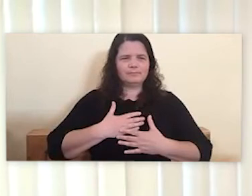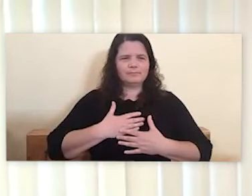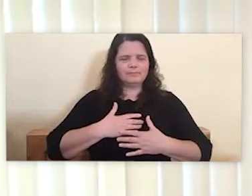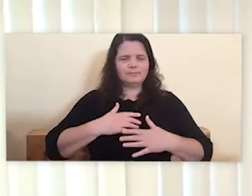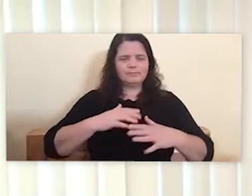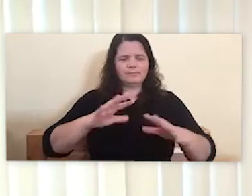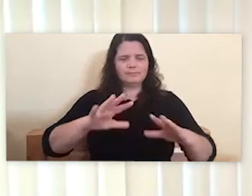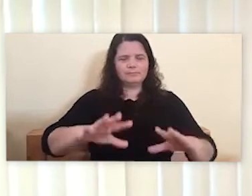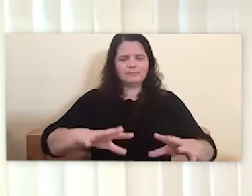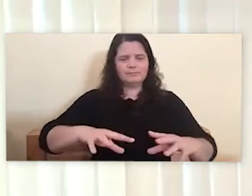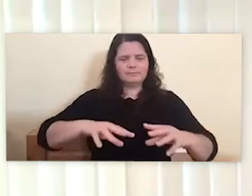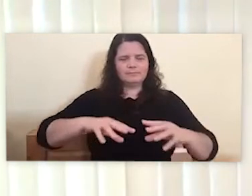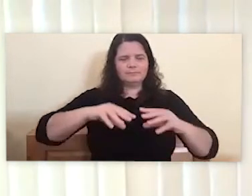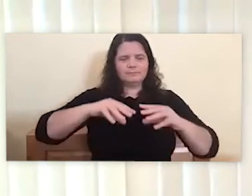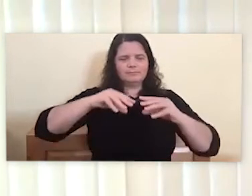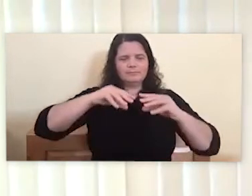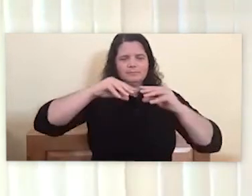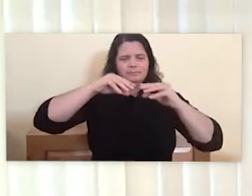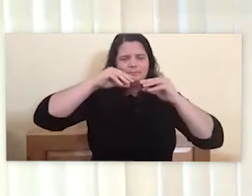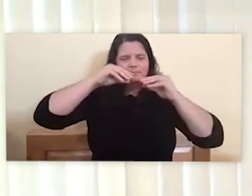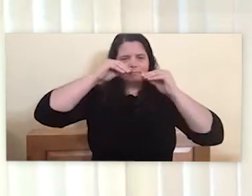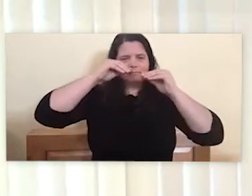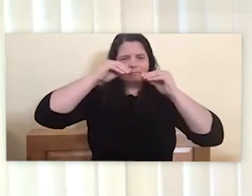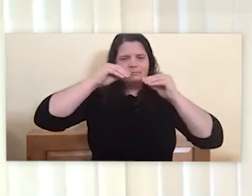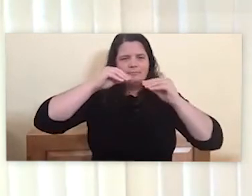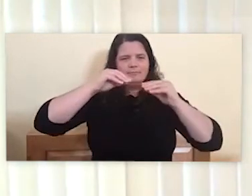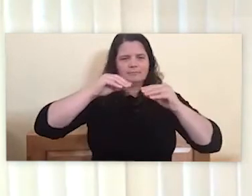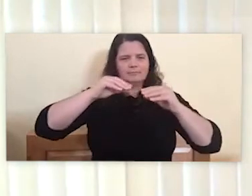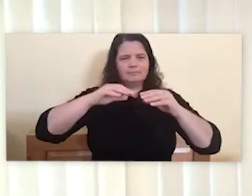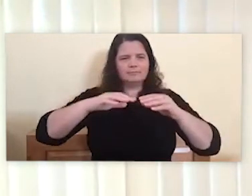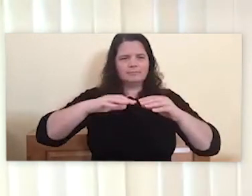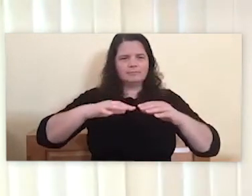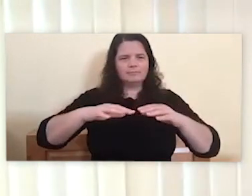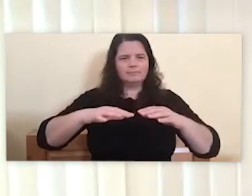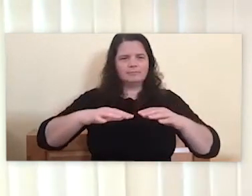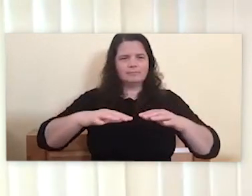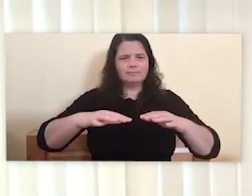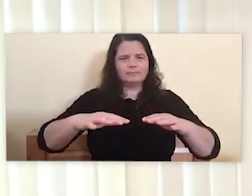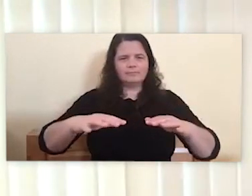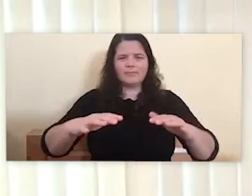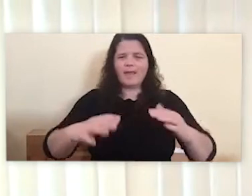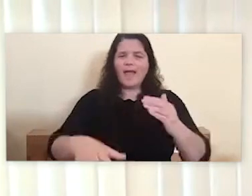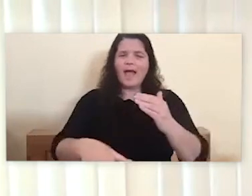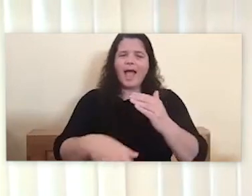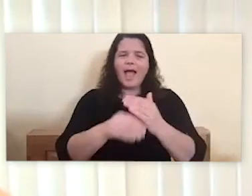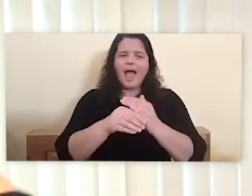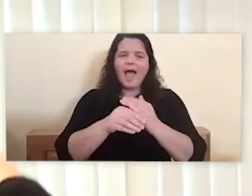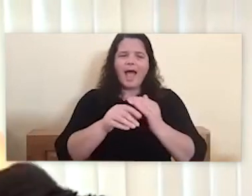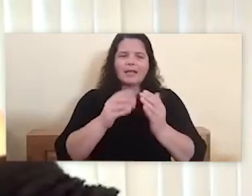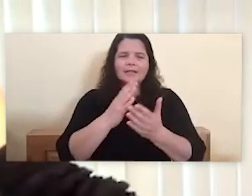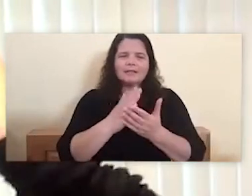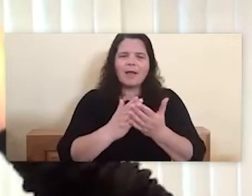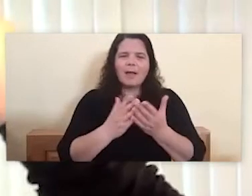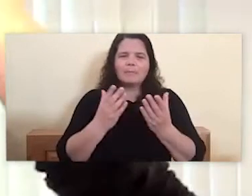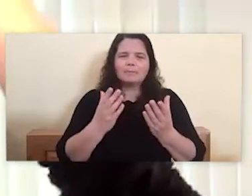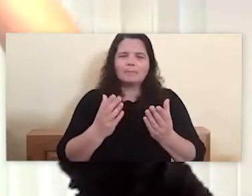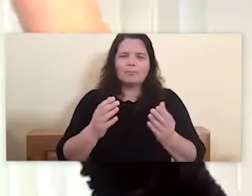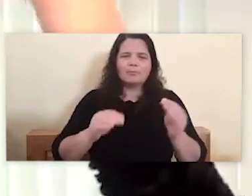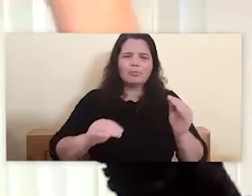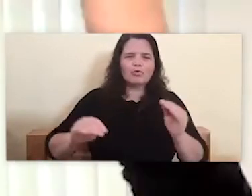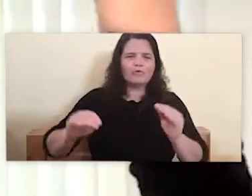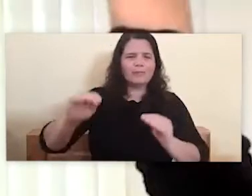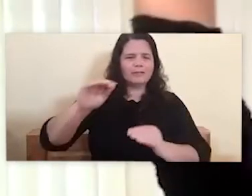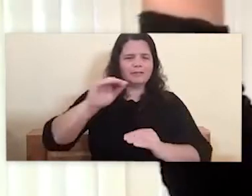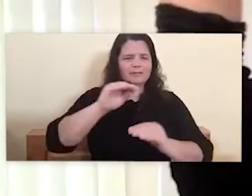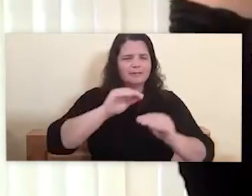Perhaps for just a moment or two, adding a intentional movement that might remind your body that it's